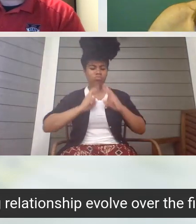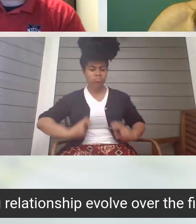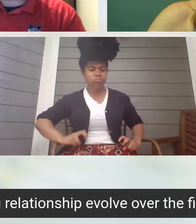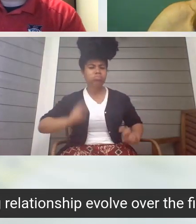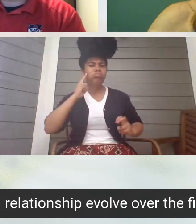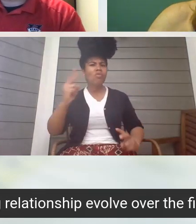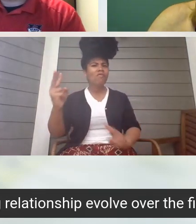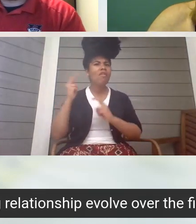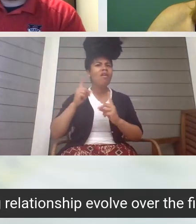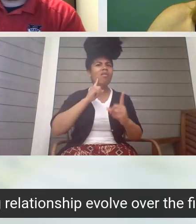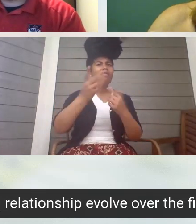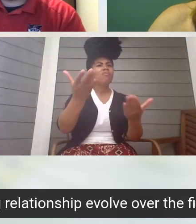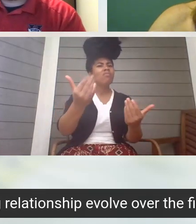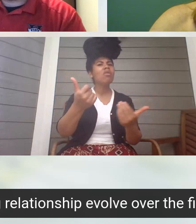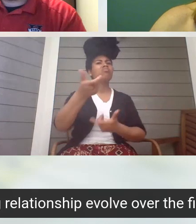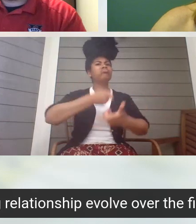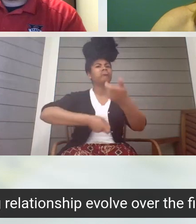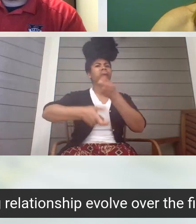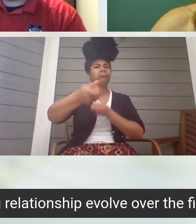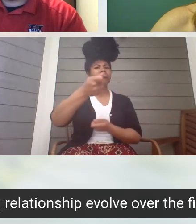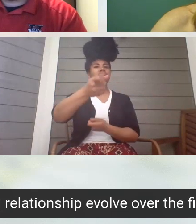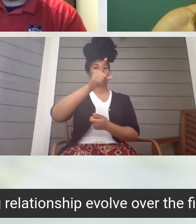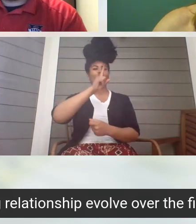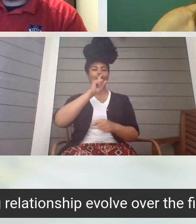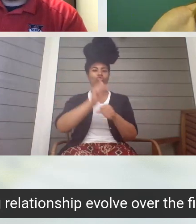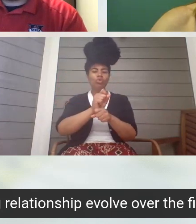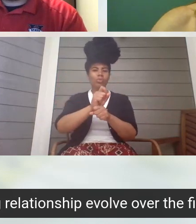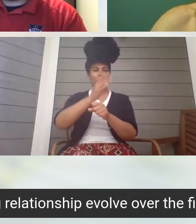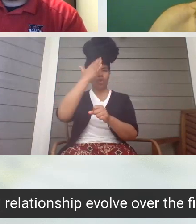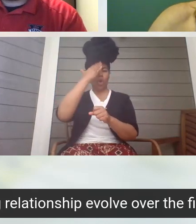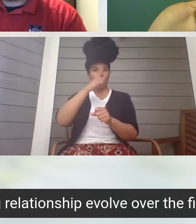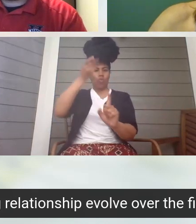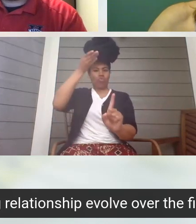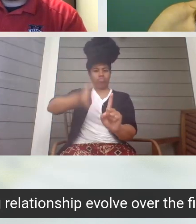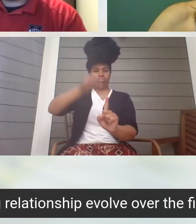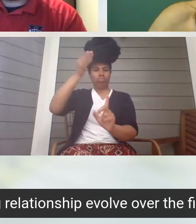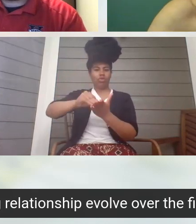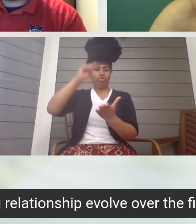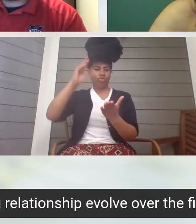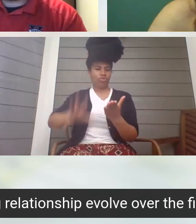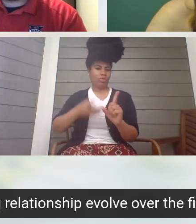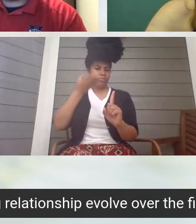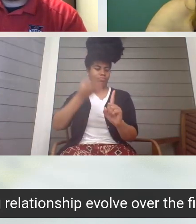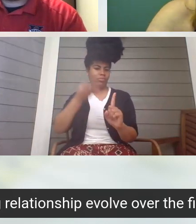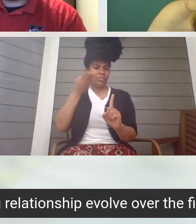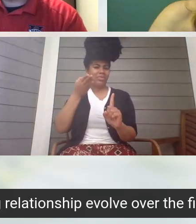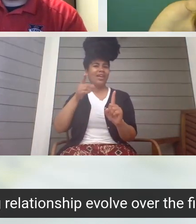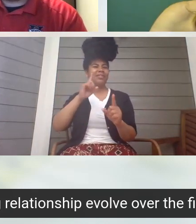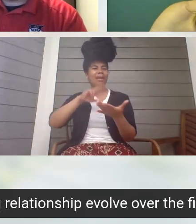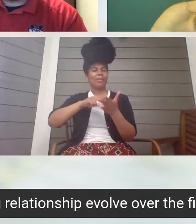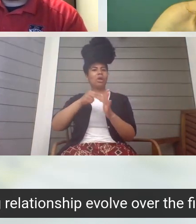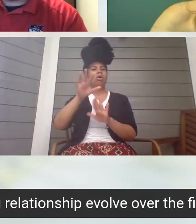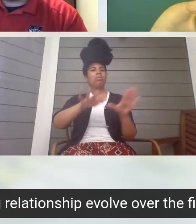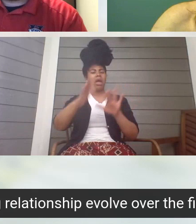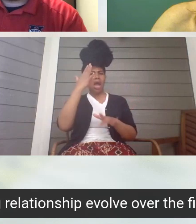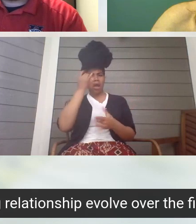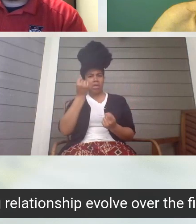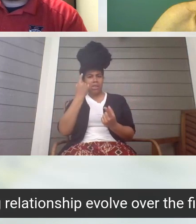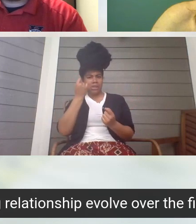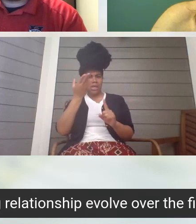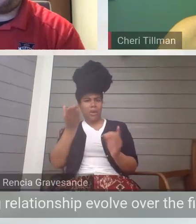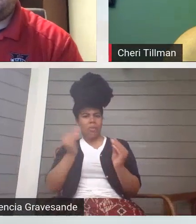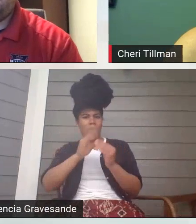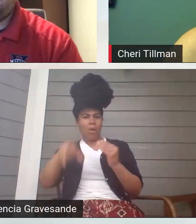way we really get to know the student and we can give them the correct support or guidance that they